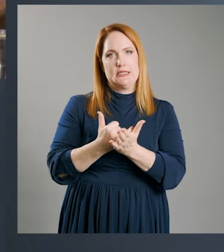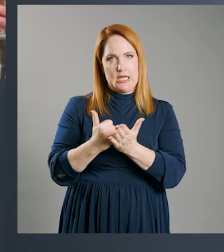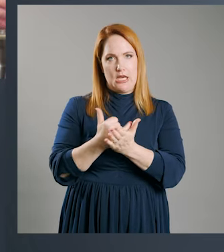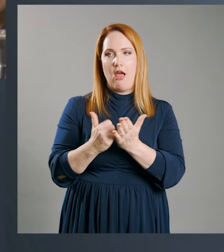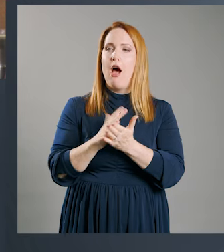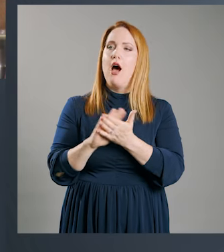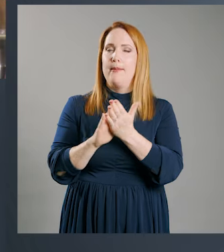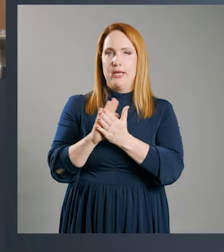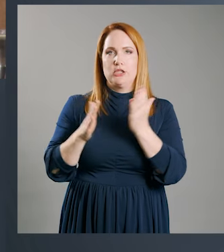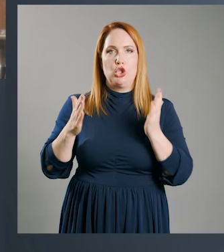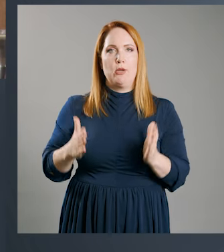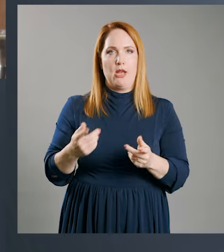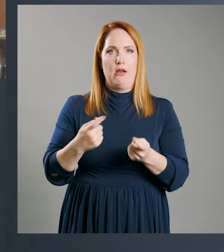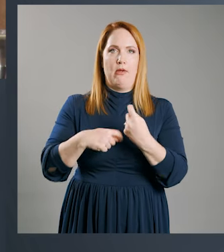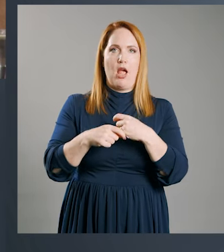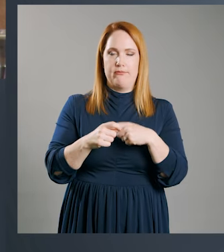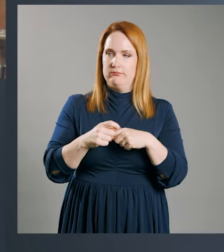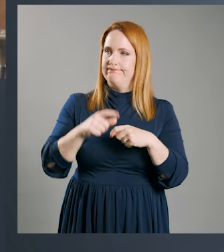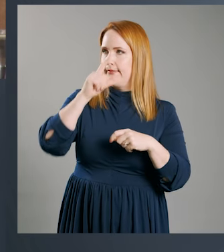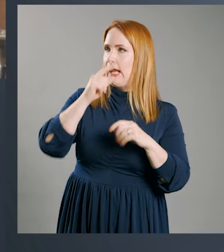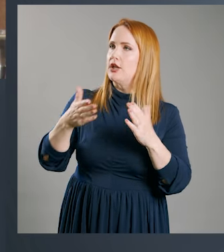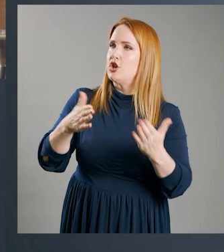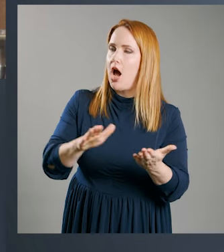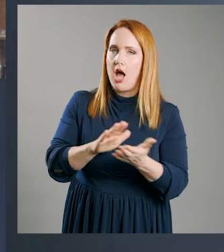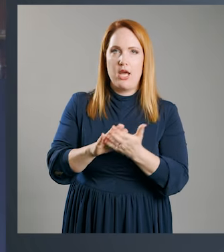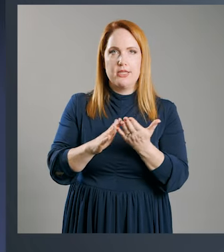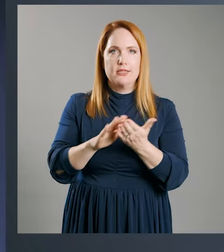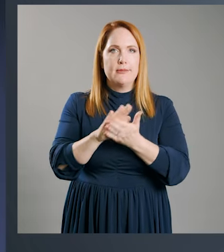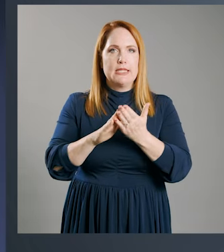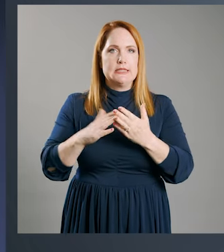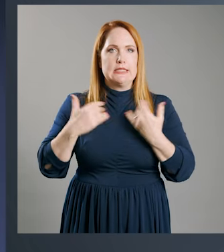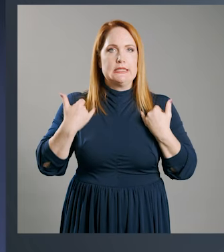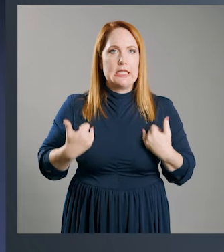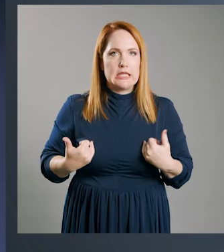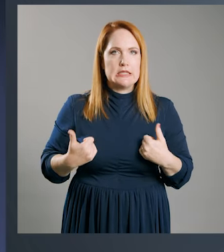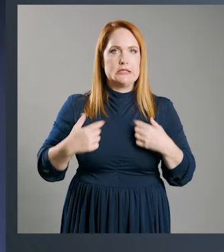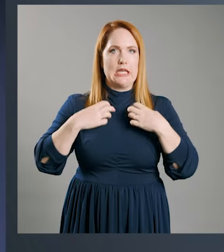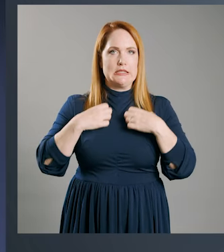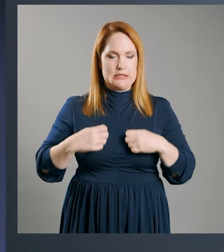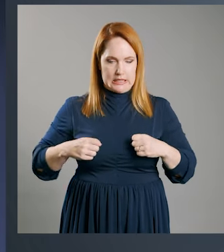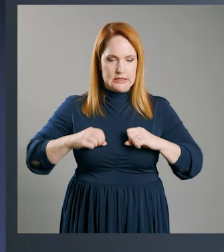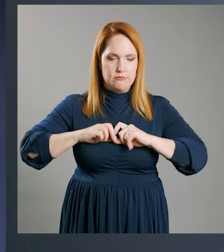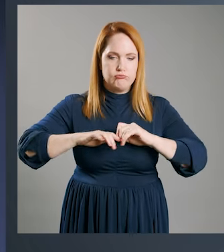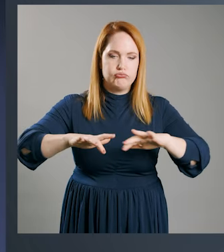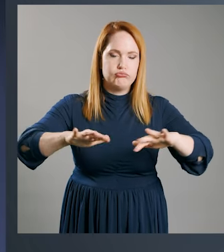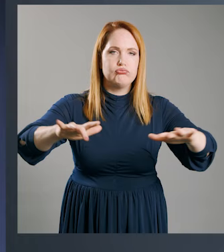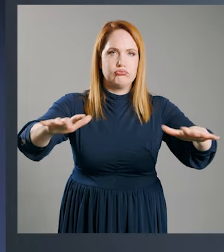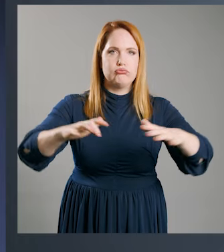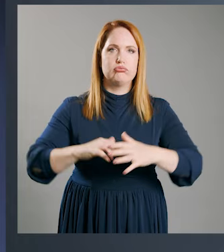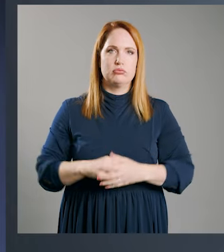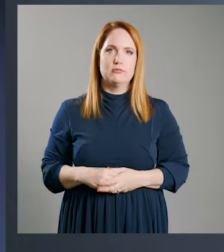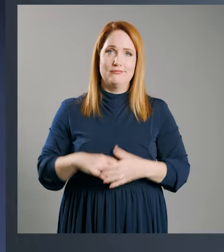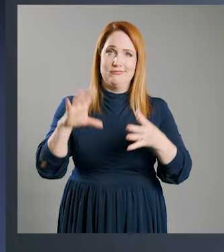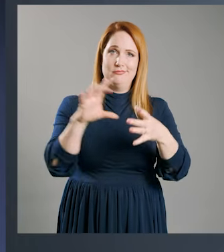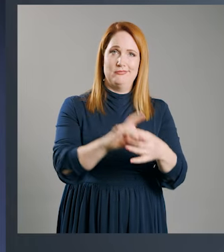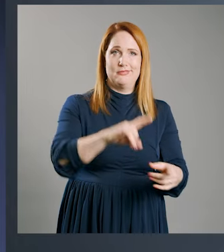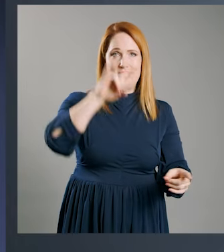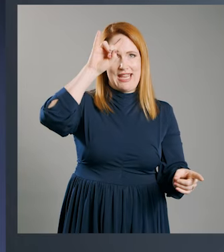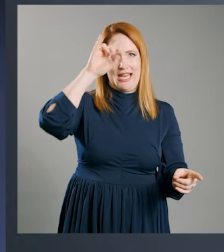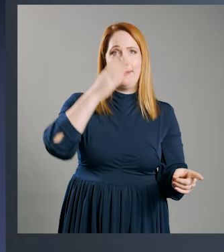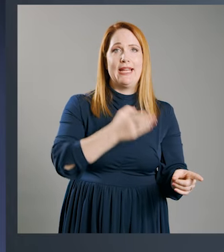so death spread to everyone, for everyone sinned. Disease and sickness are a foretaste of death. They're the work